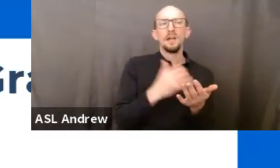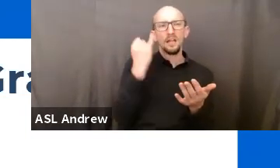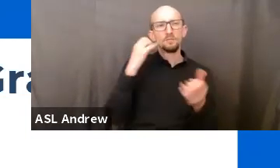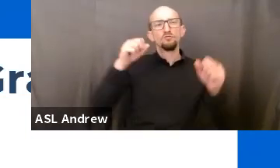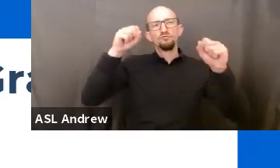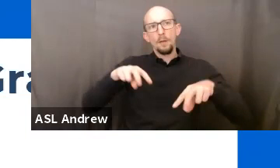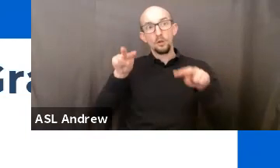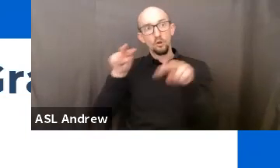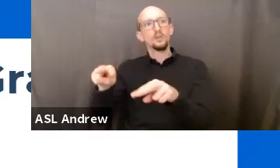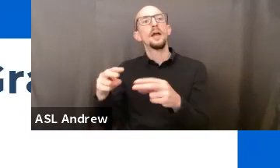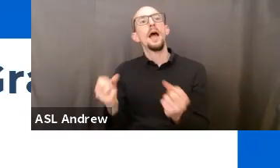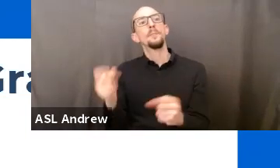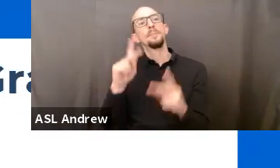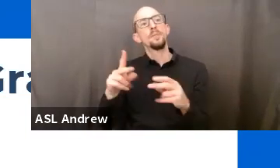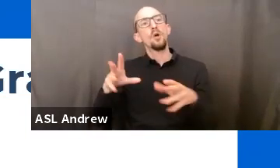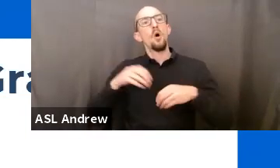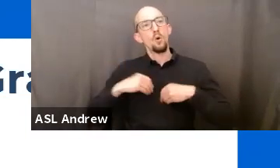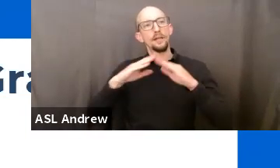factor, then